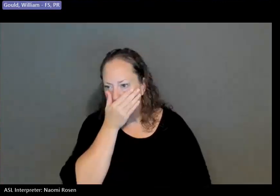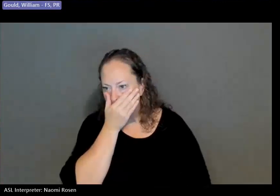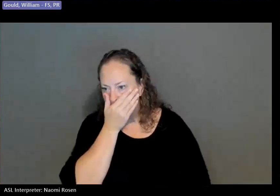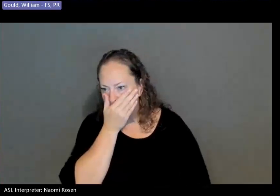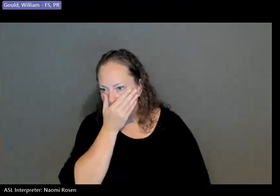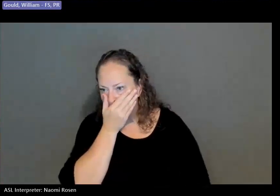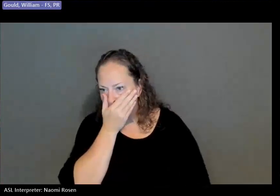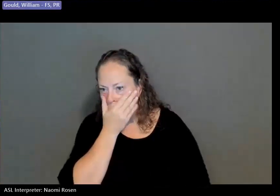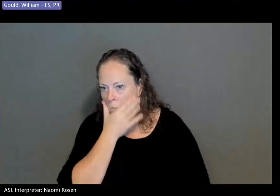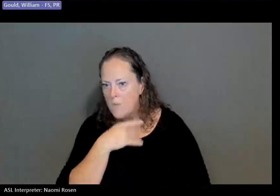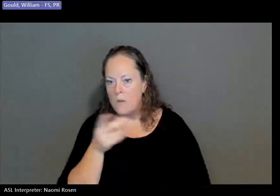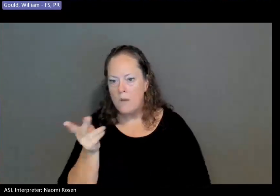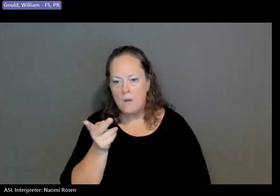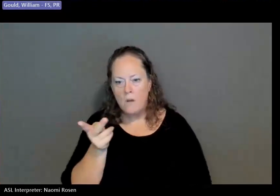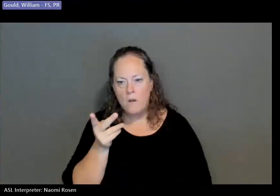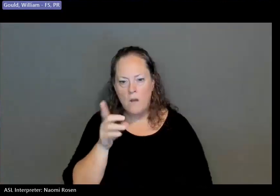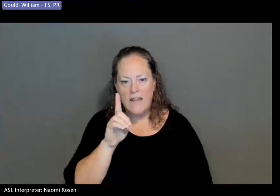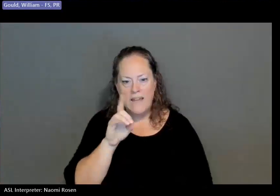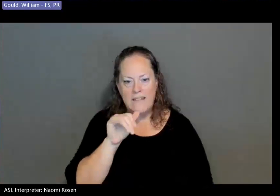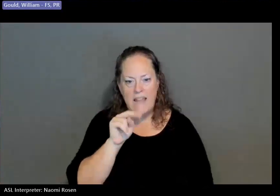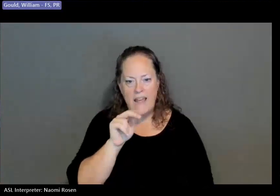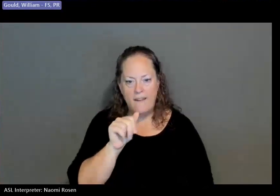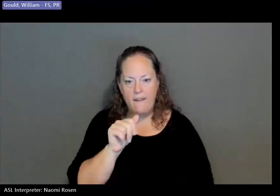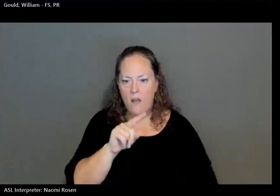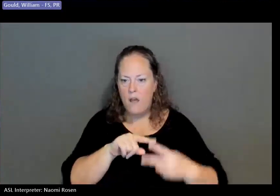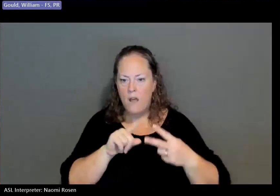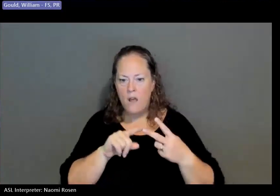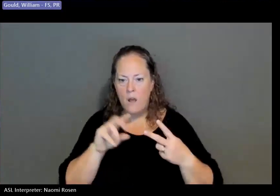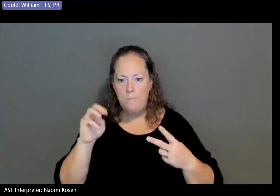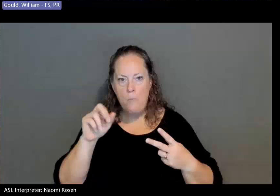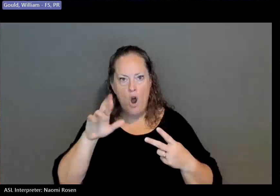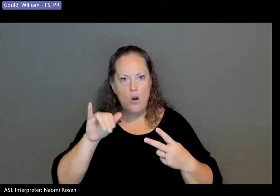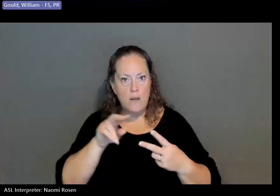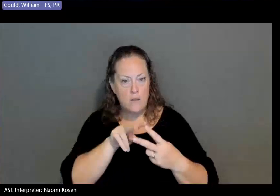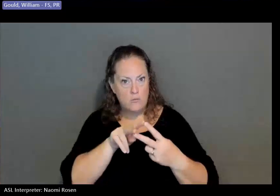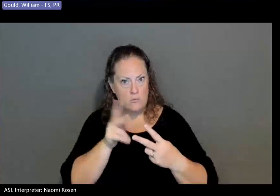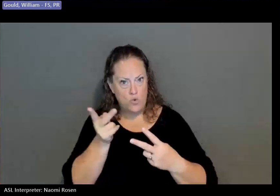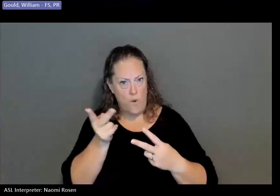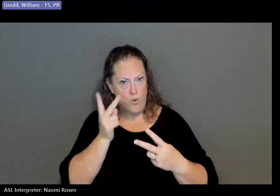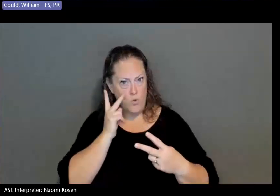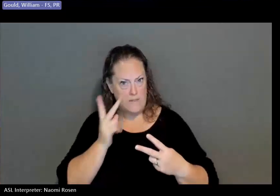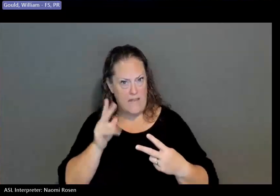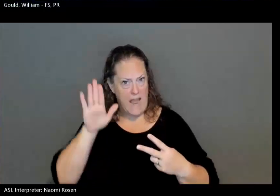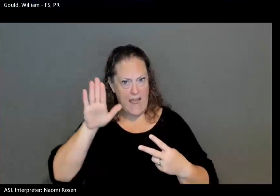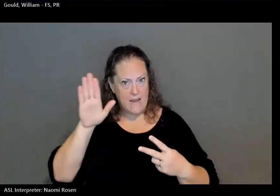Diana or Silmarie, if you guys see a hand up or anything, you can alert me.